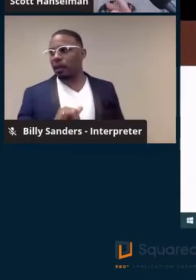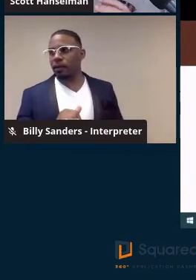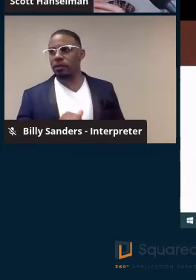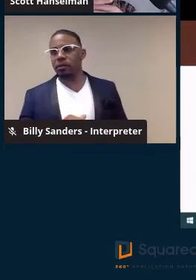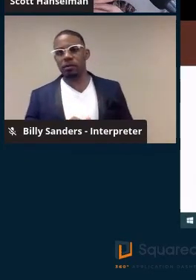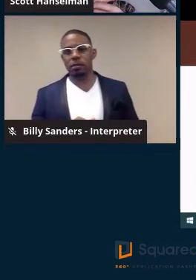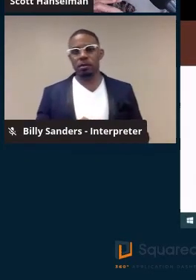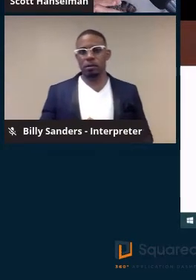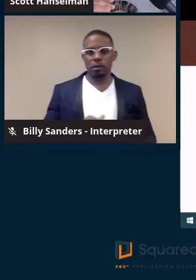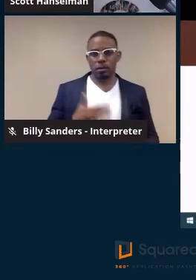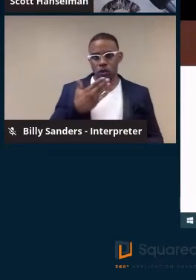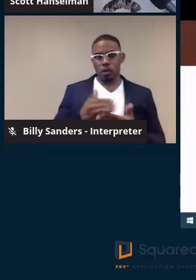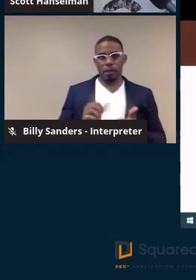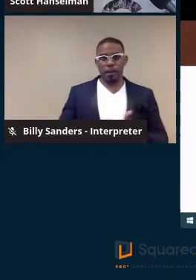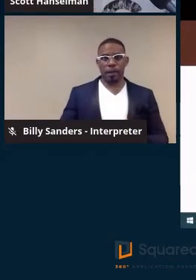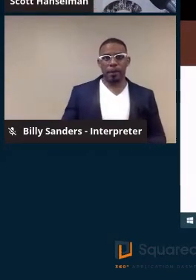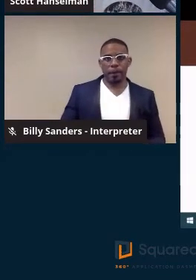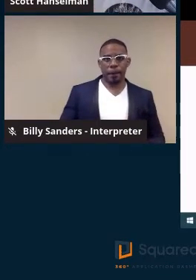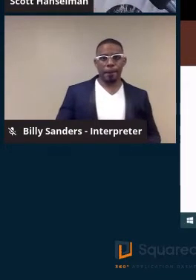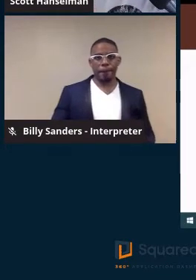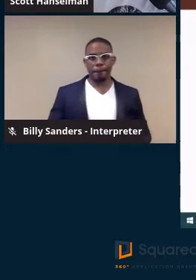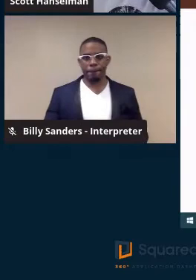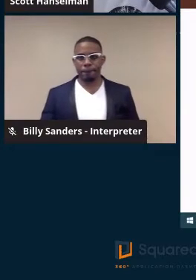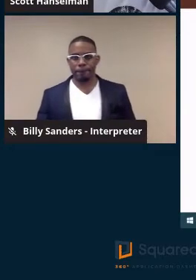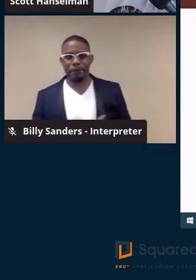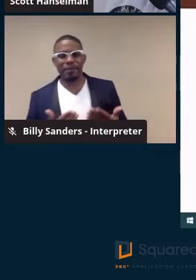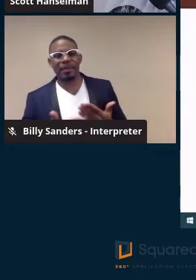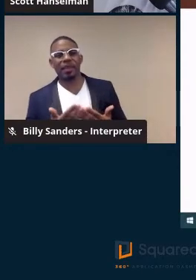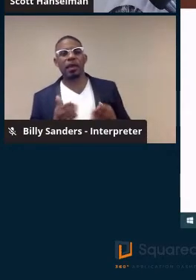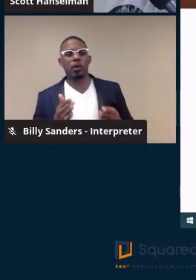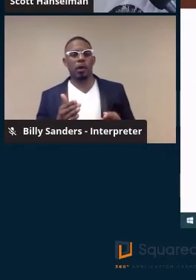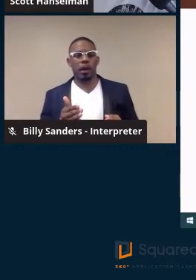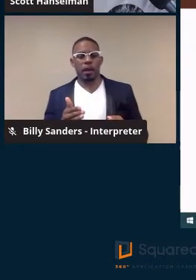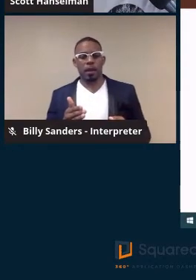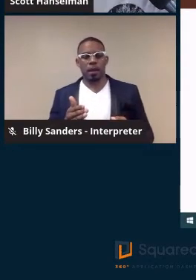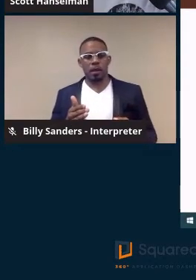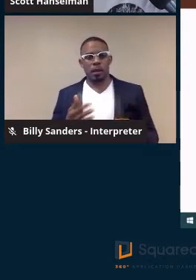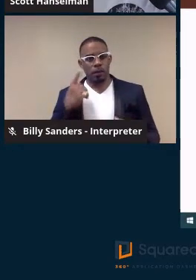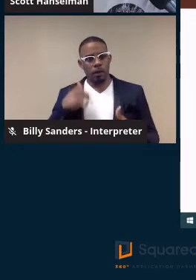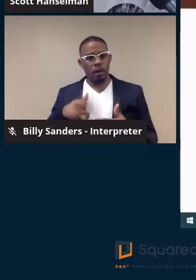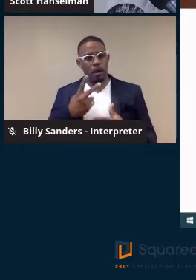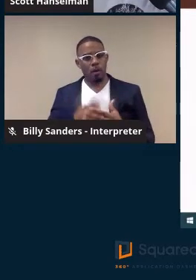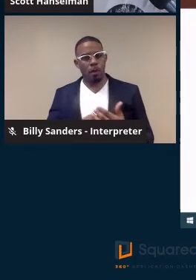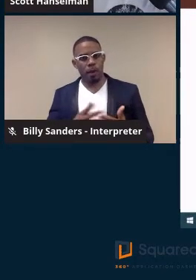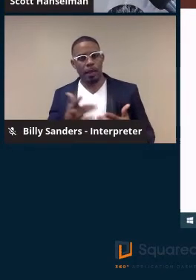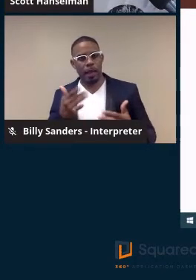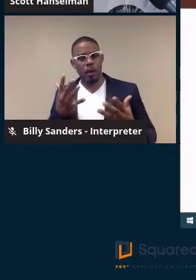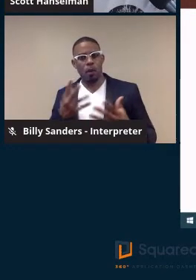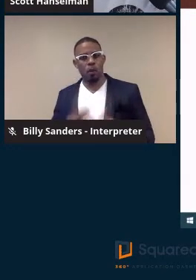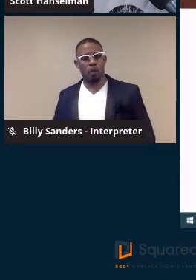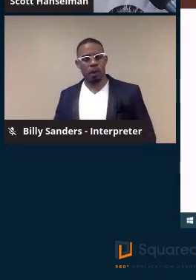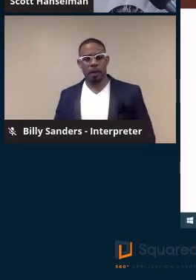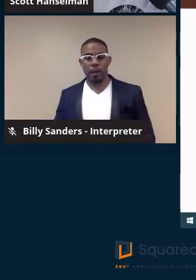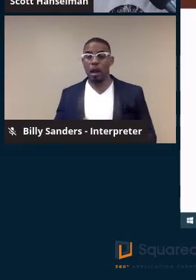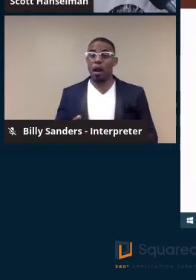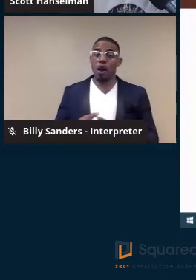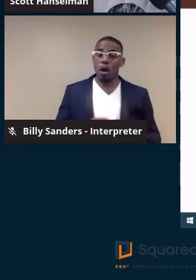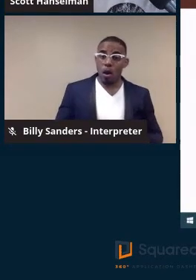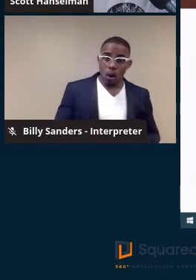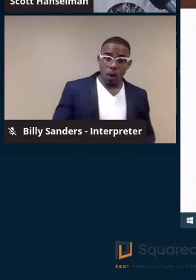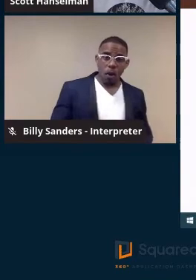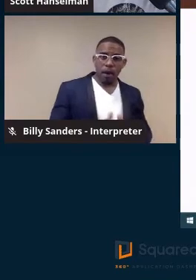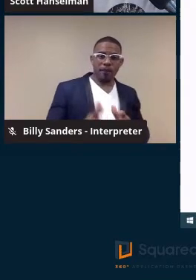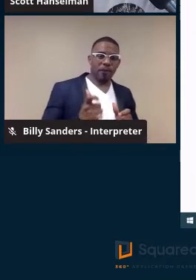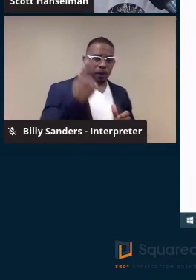10 megabyte page. An easy way for me to make this both lighter weight and also faster for